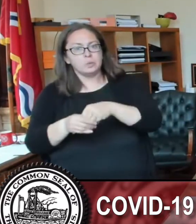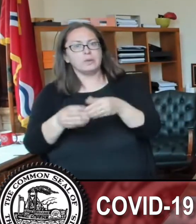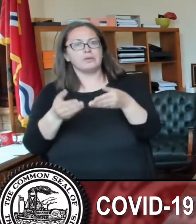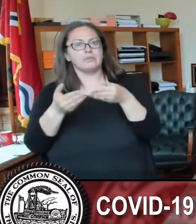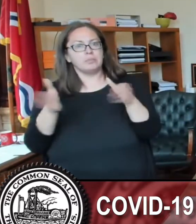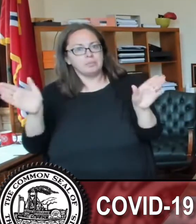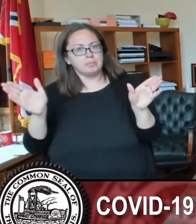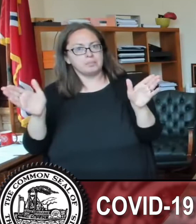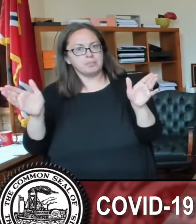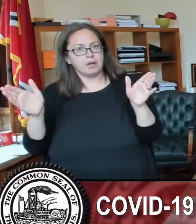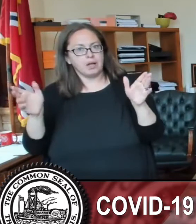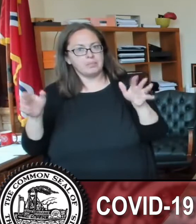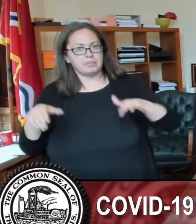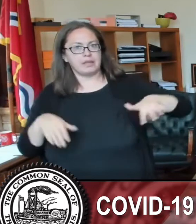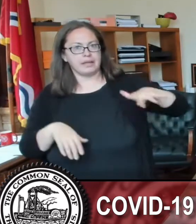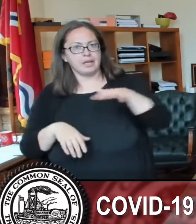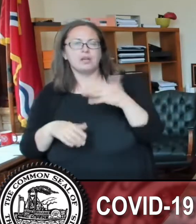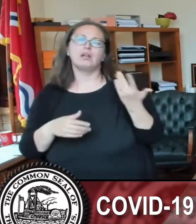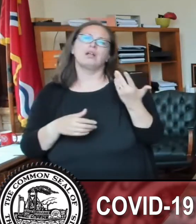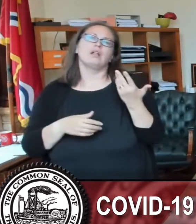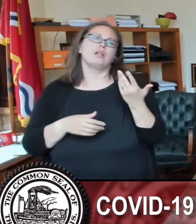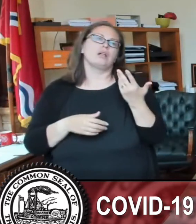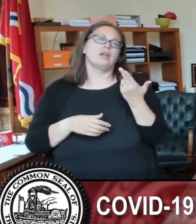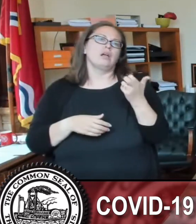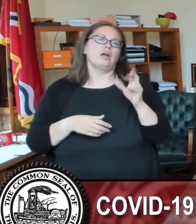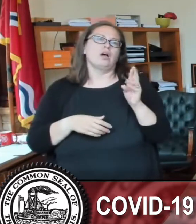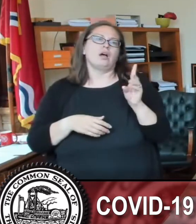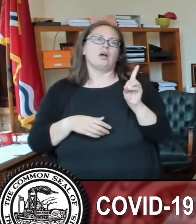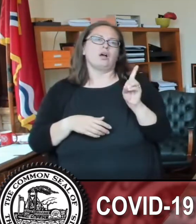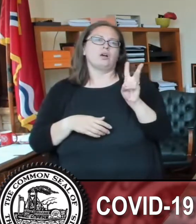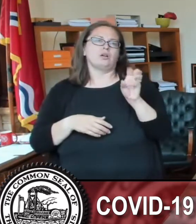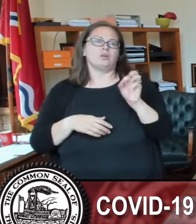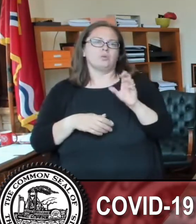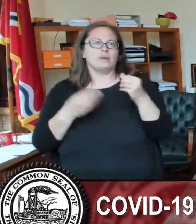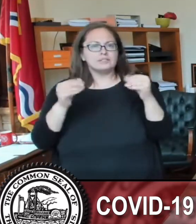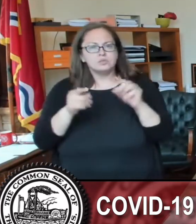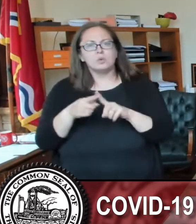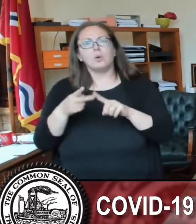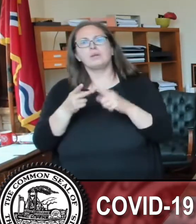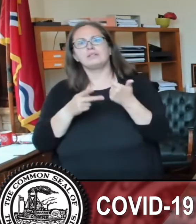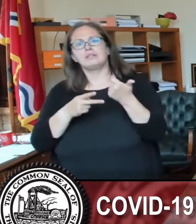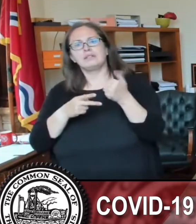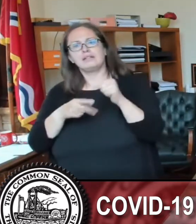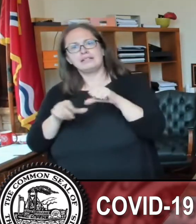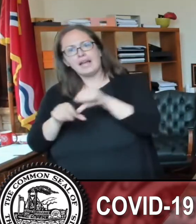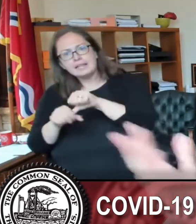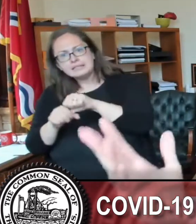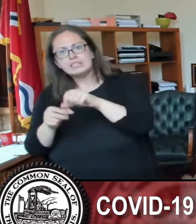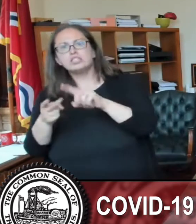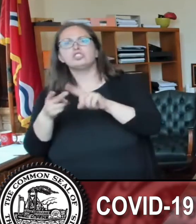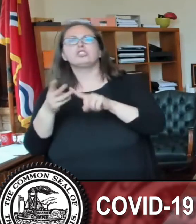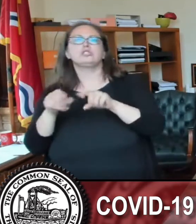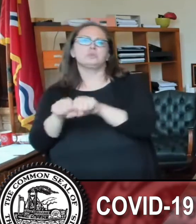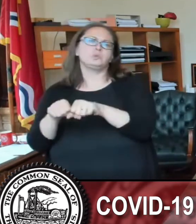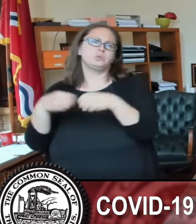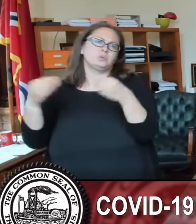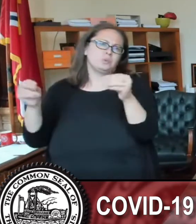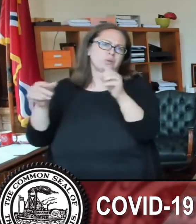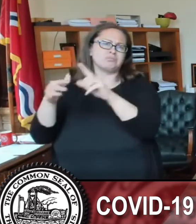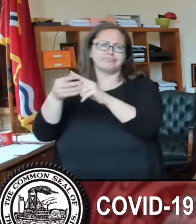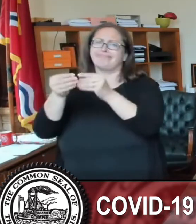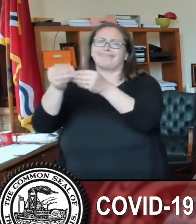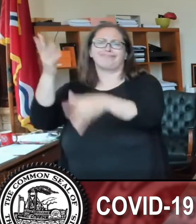spaces. Hardware stores, grocery stores, gas stations, dress shops, shoe stores,